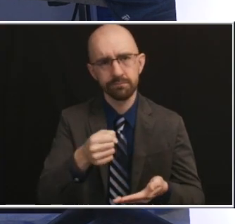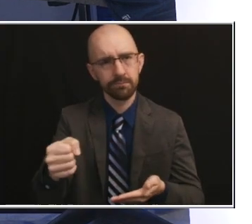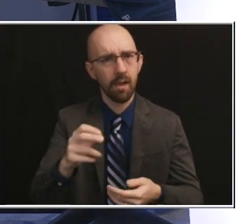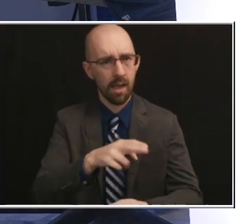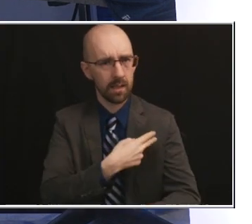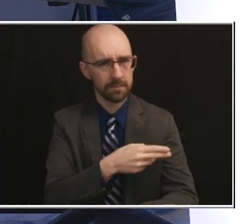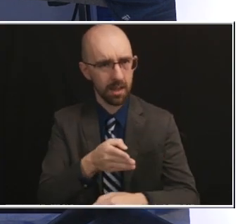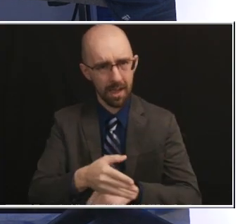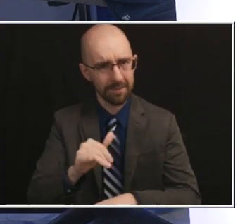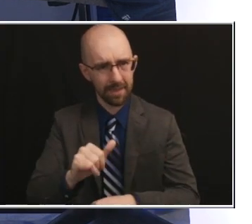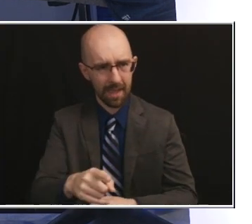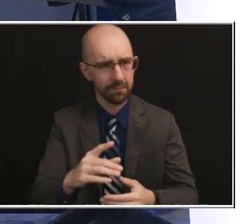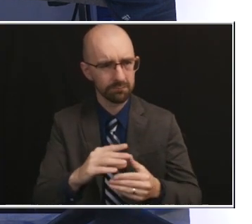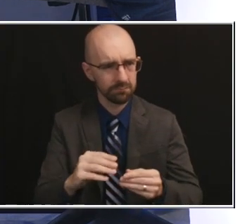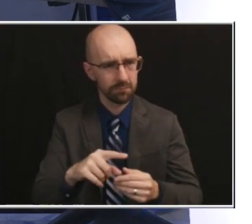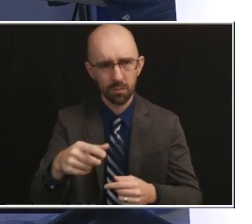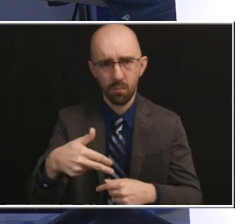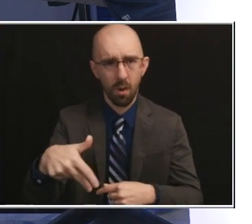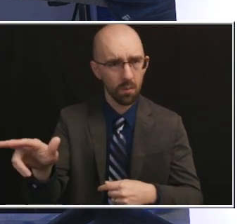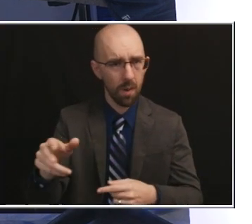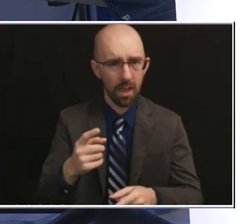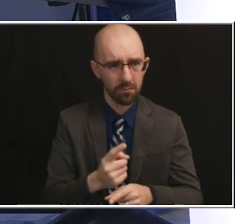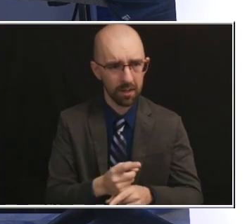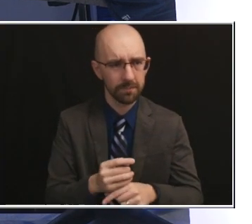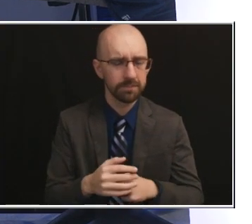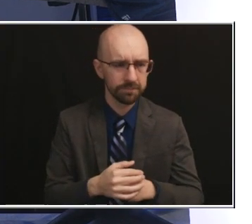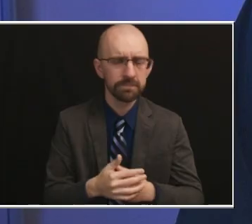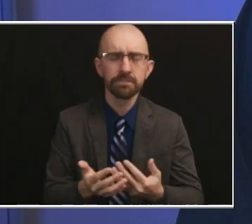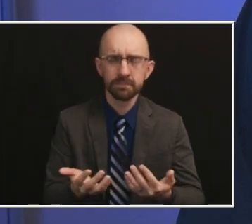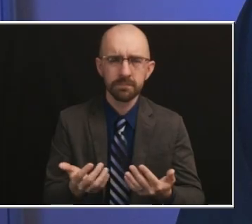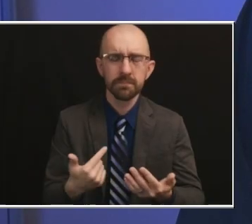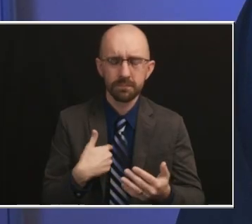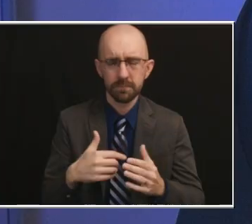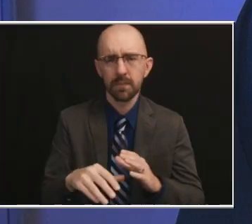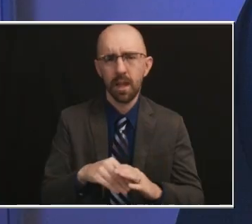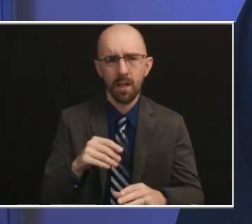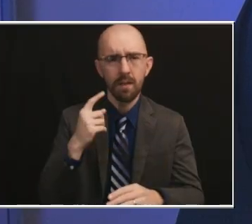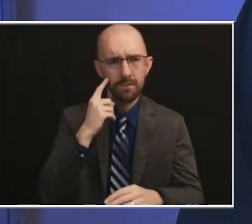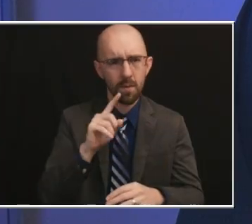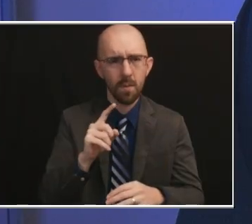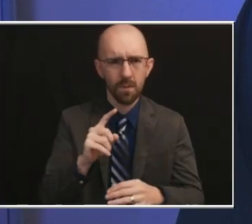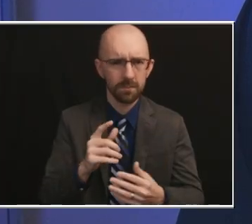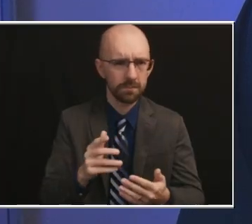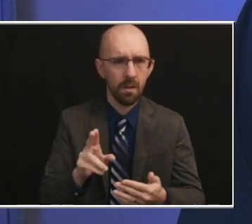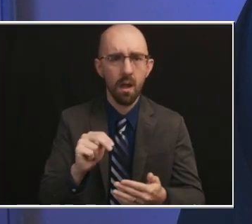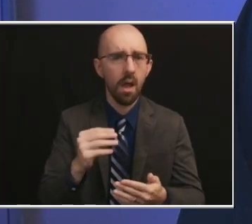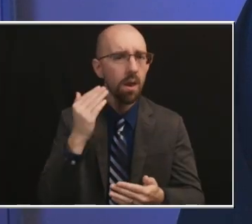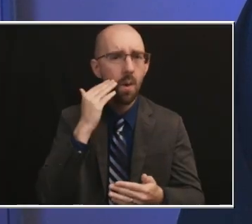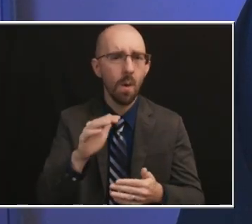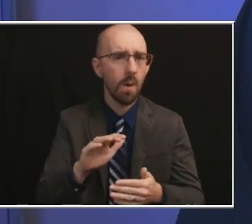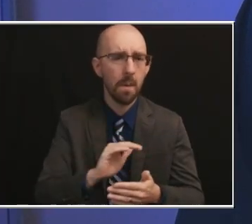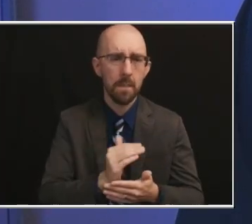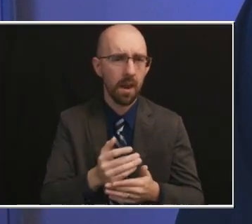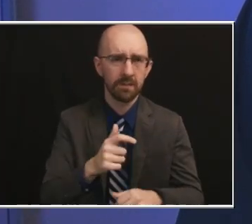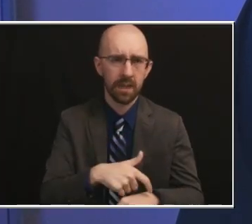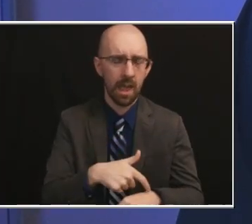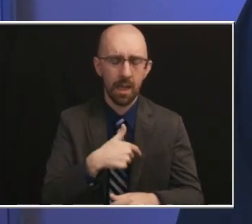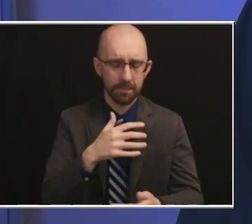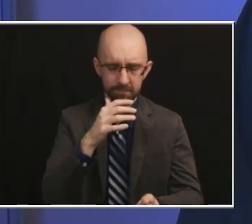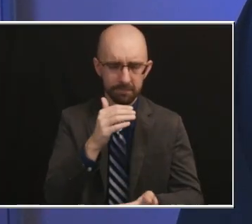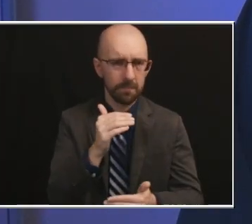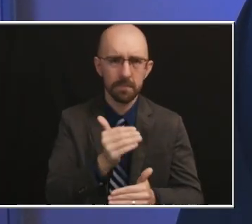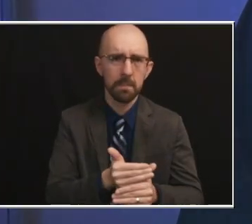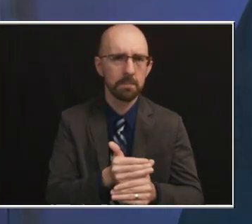saying you walked away from it. Yeah, I was out for an unknown amount of time afterwards,